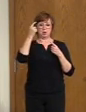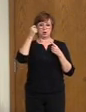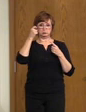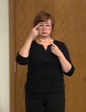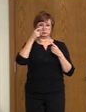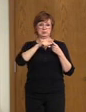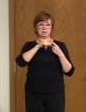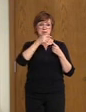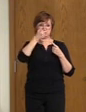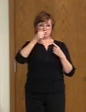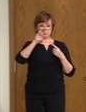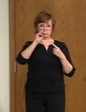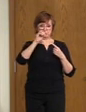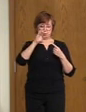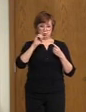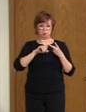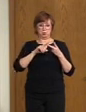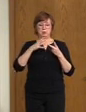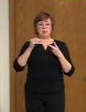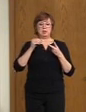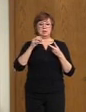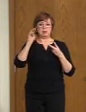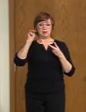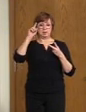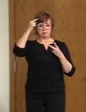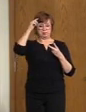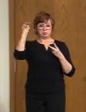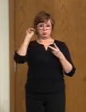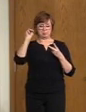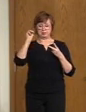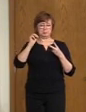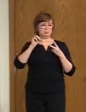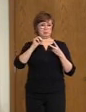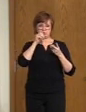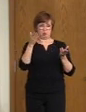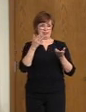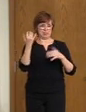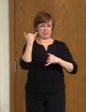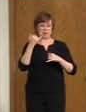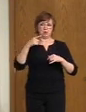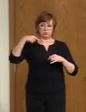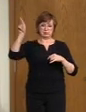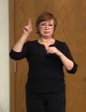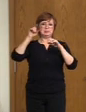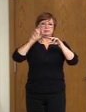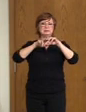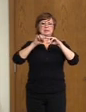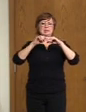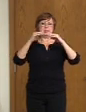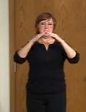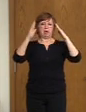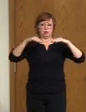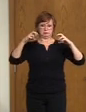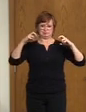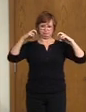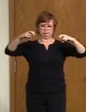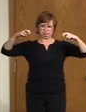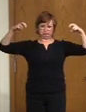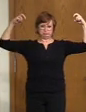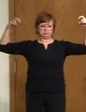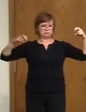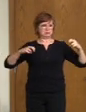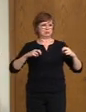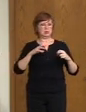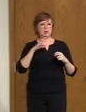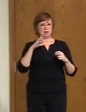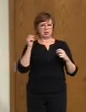House proceedings later today, so they're not available currently. We'll take our next question from the room. Colton? Dr. Schwab, you